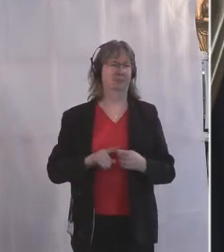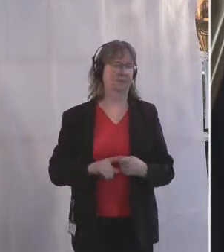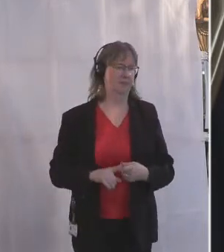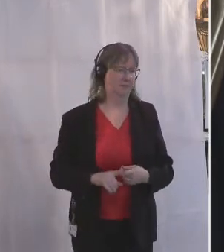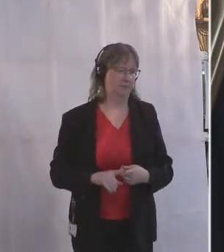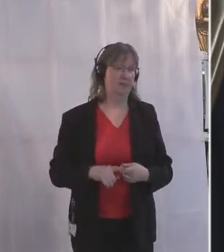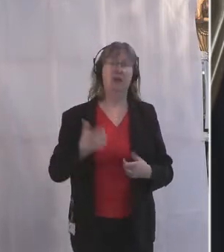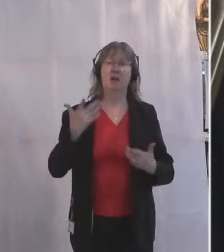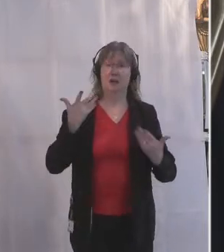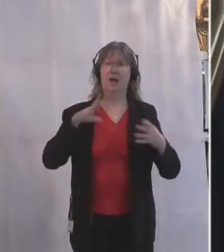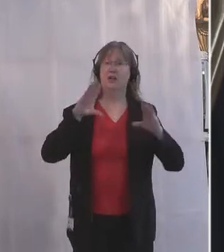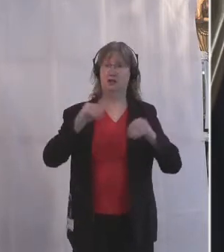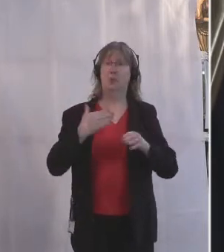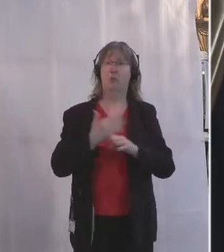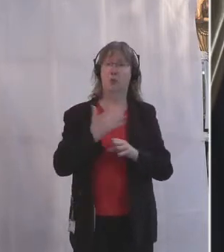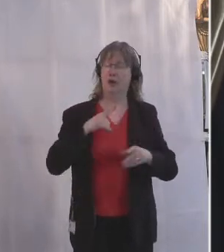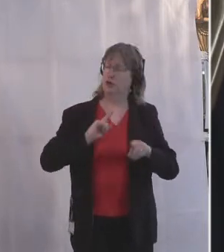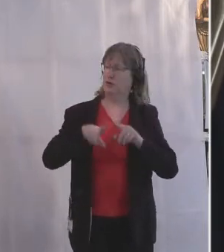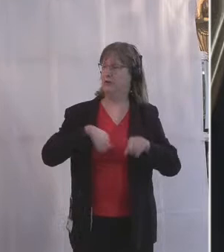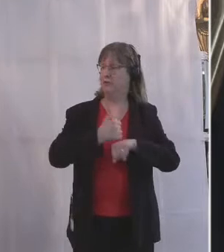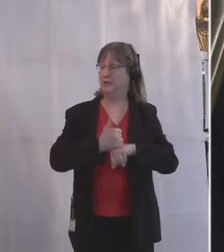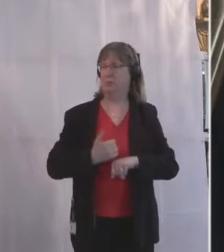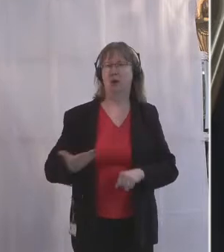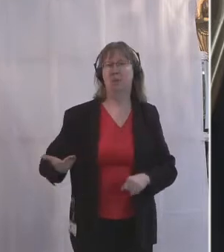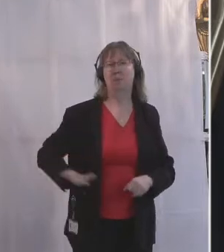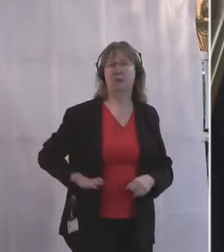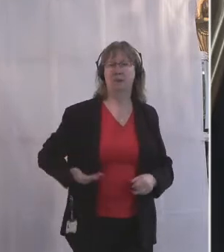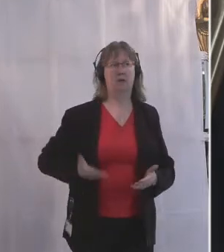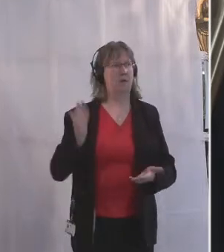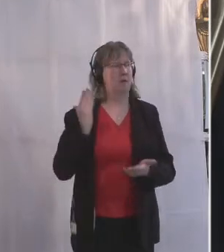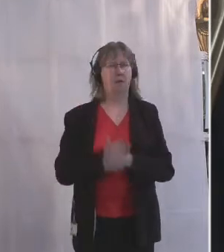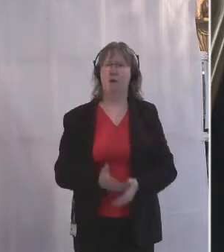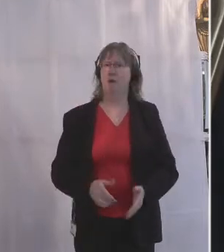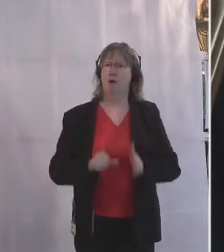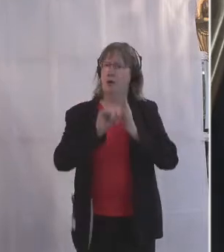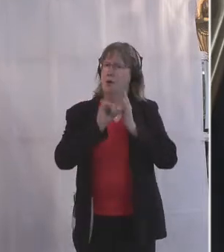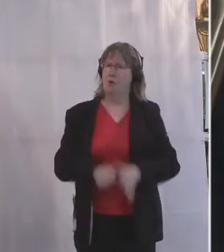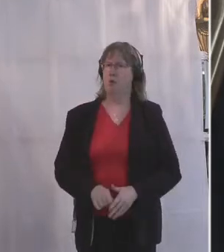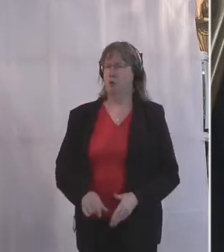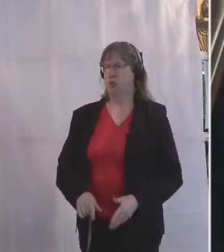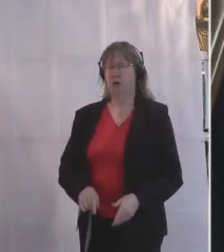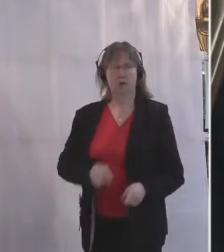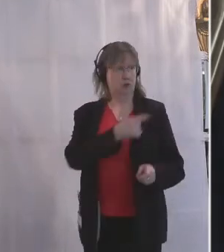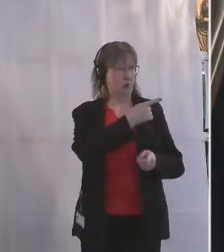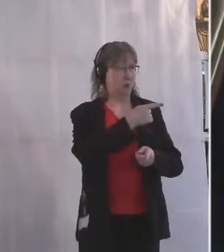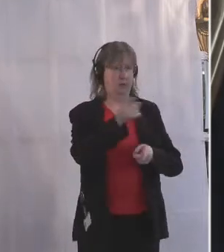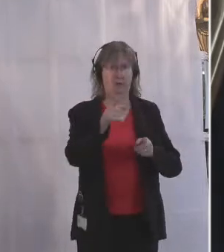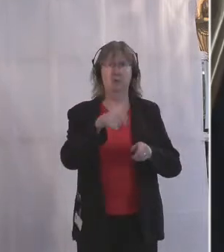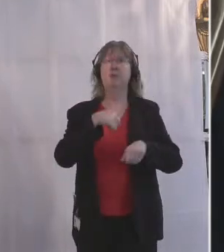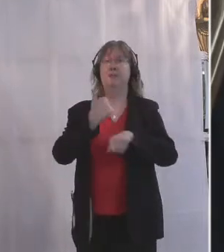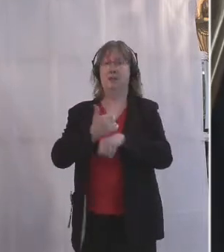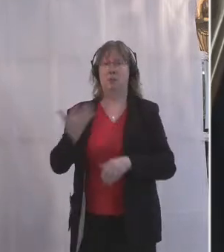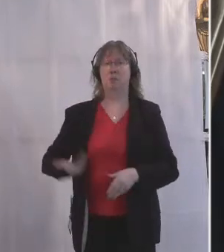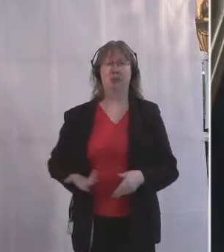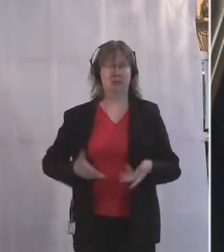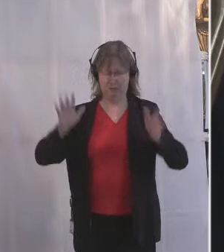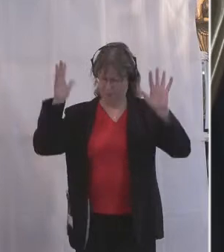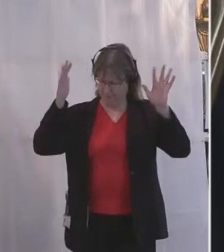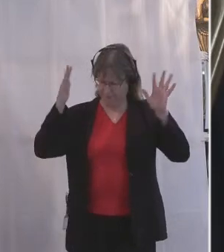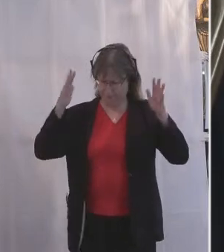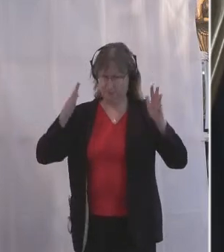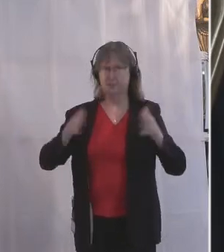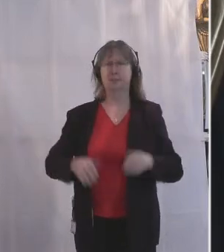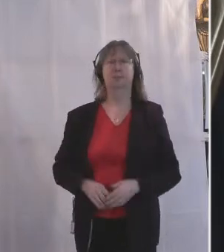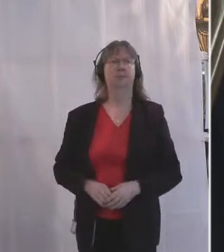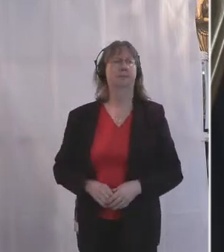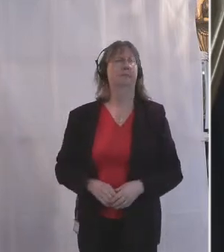career break too, tried to set up my own business, found it very challenging with young. I'm full of admiration for everybody here. And also understand